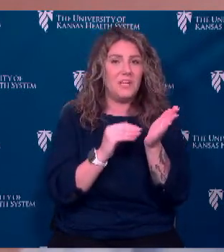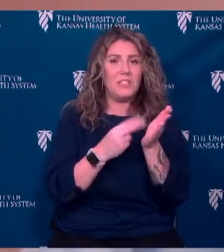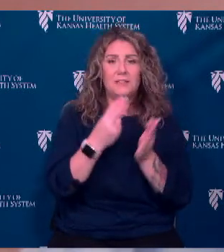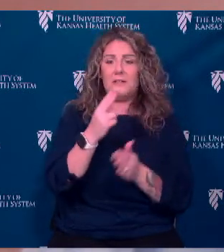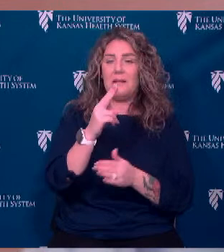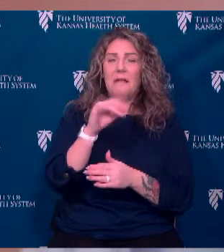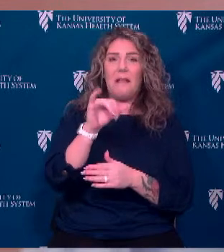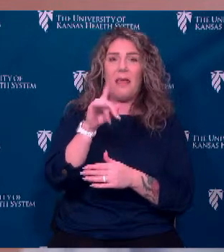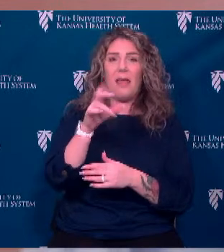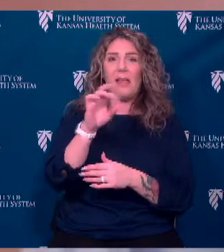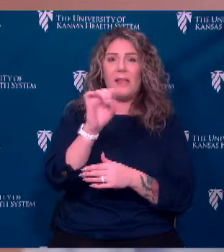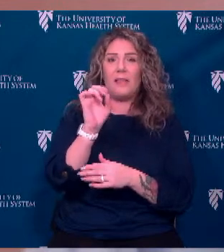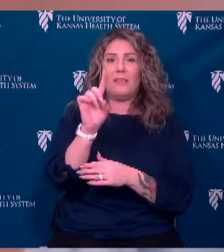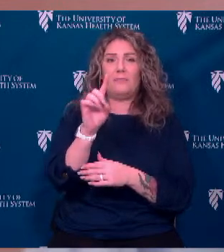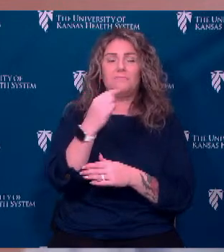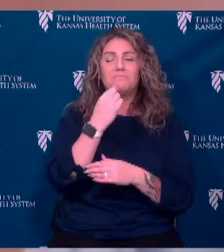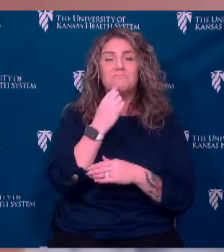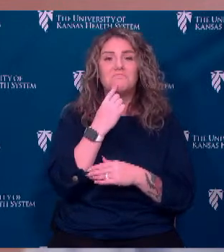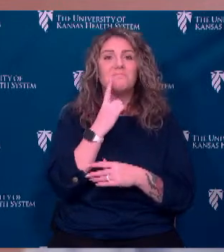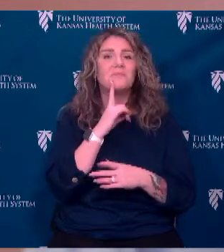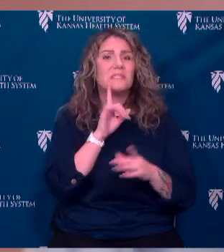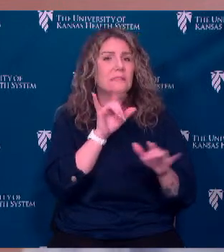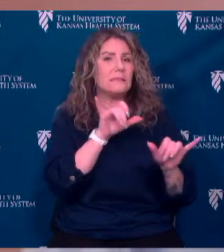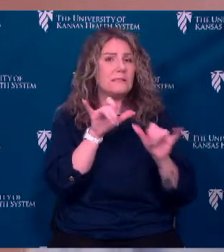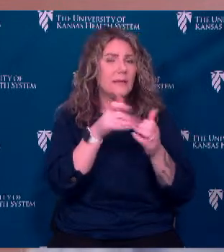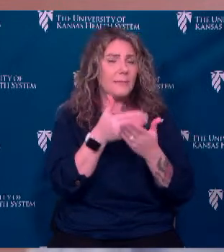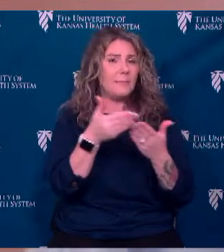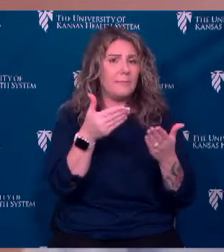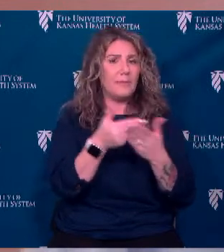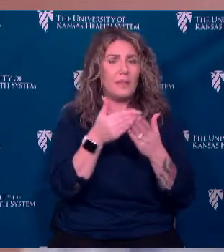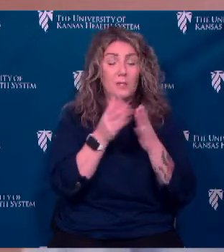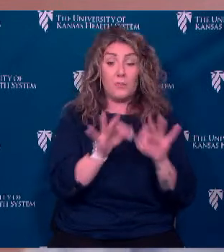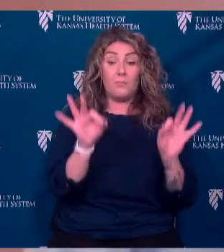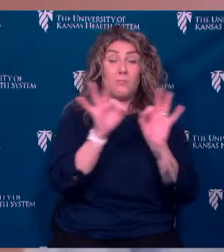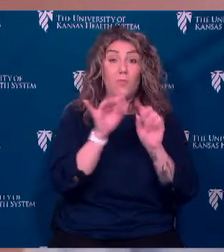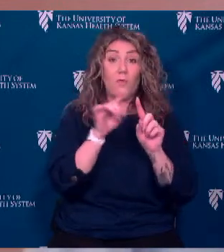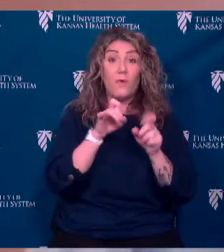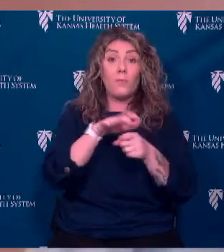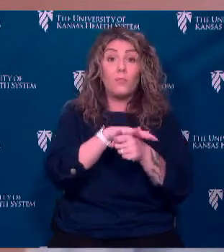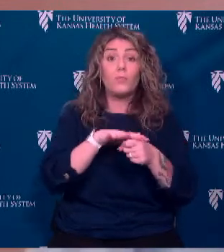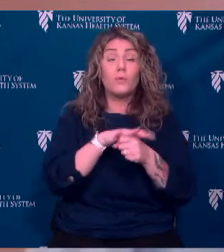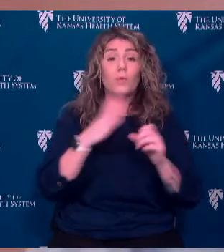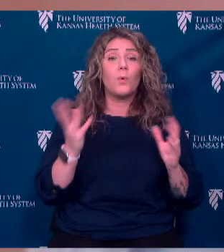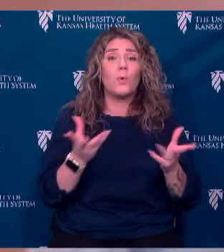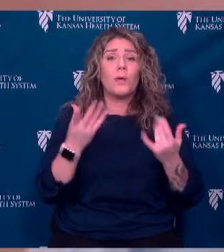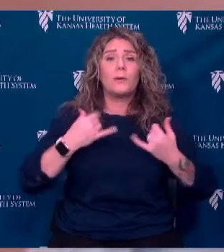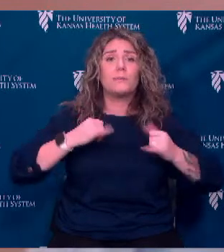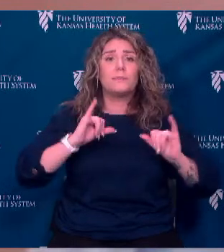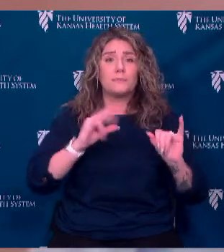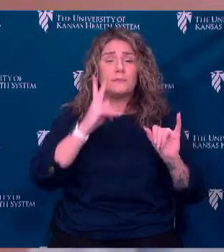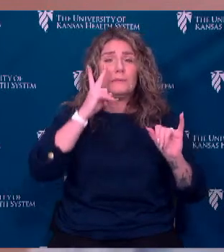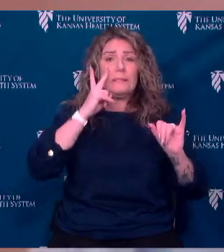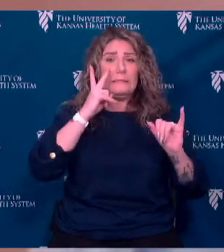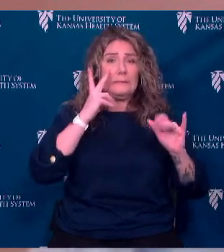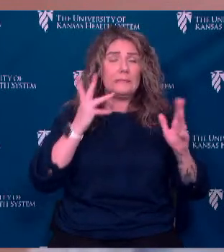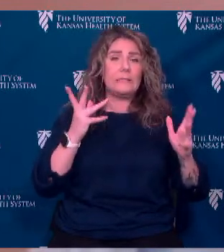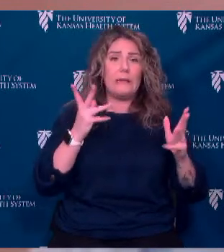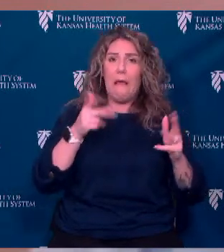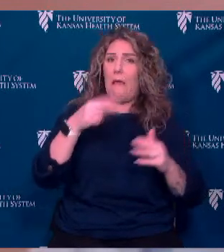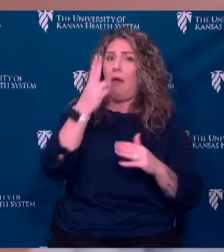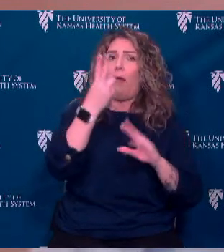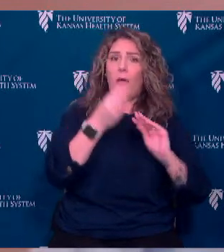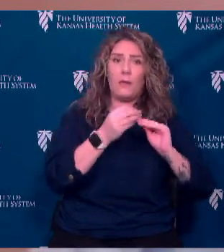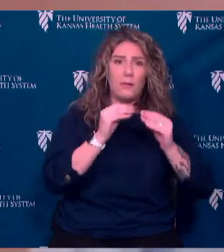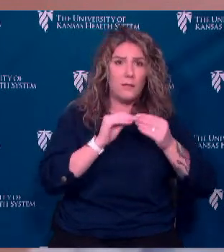seeing the same thing. I think the important news from the region is that we are still seeing quite a high